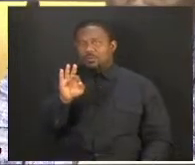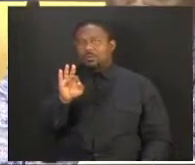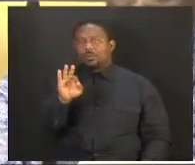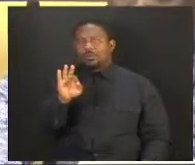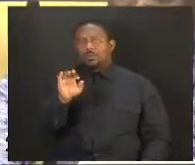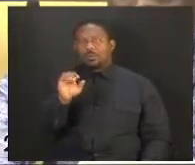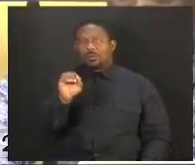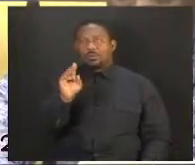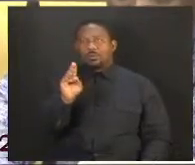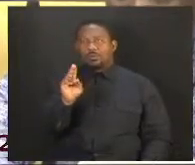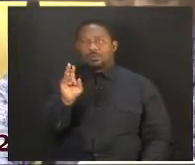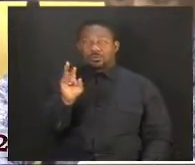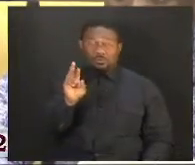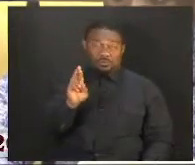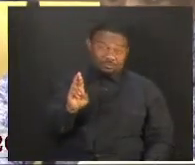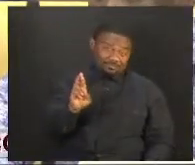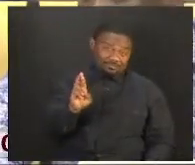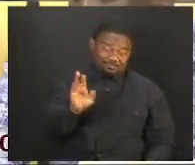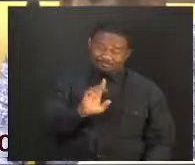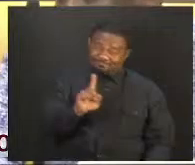Kufuor.